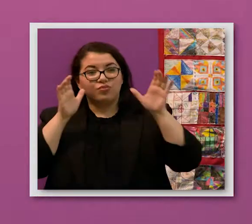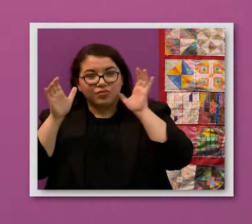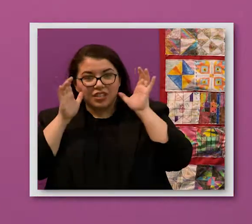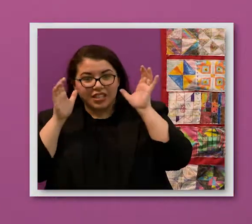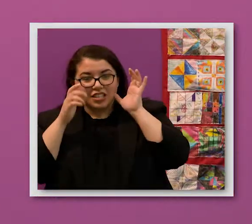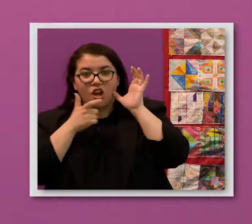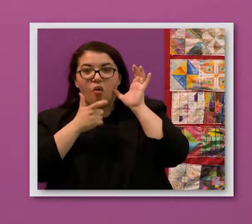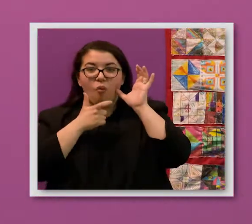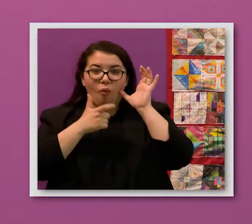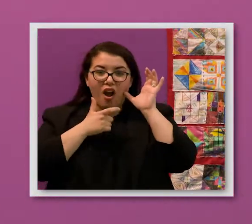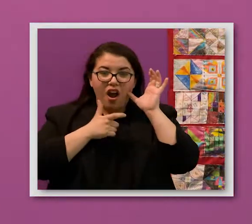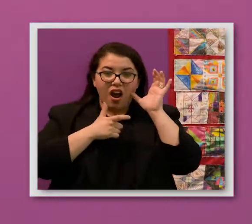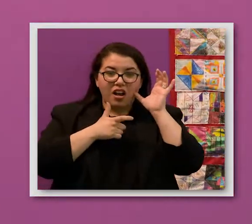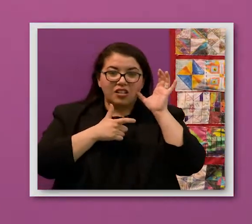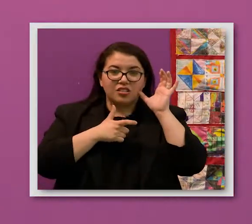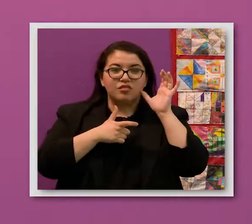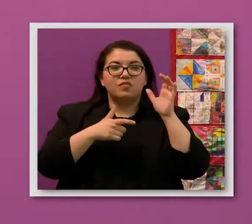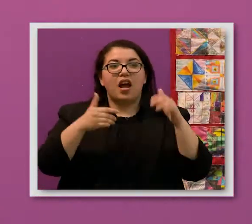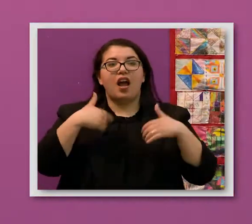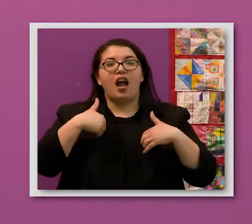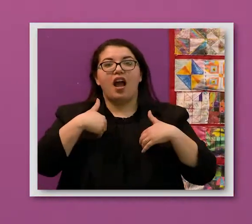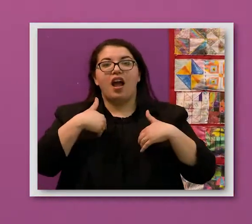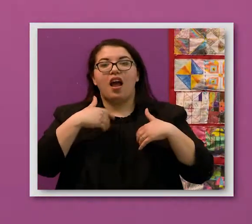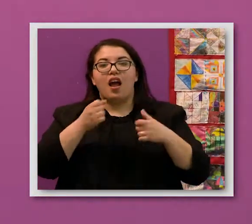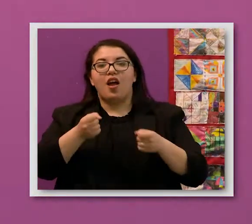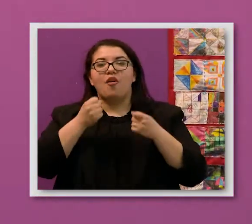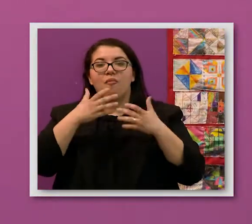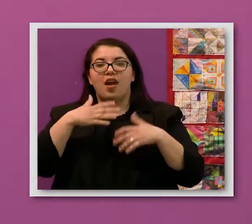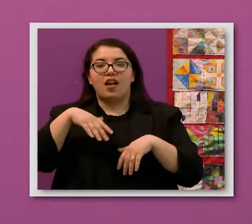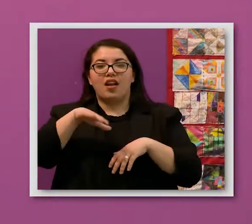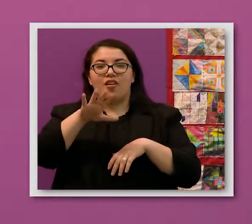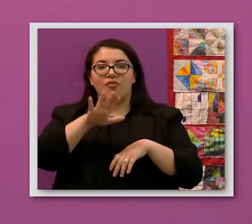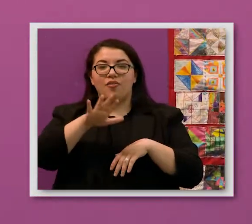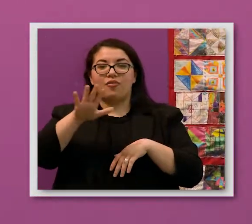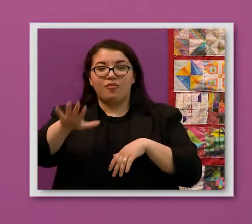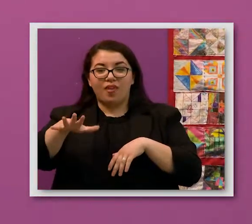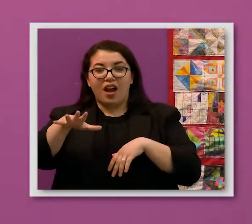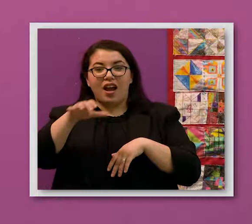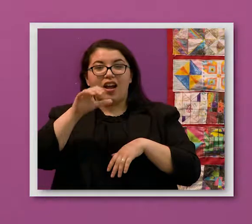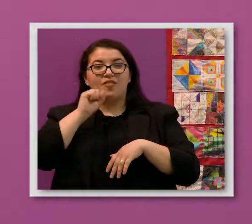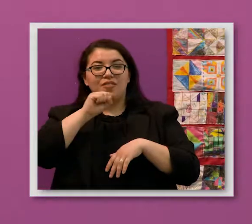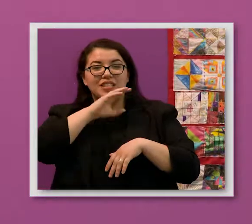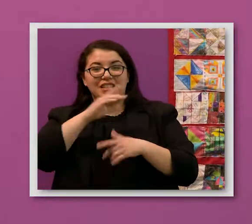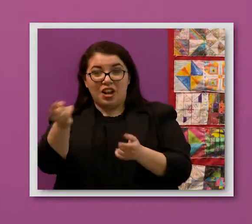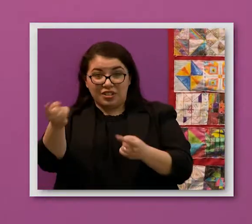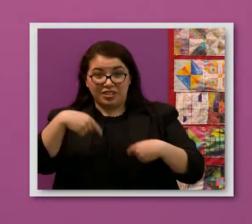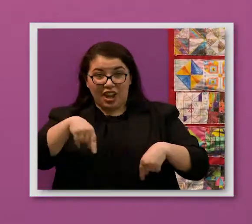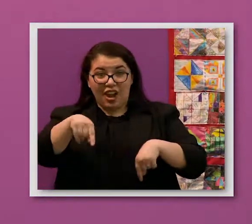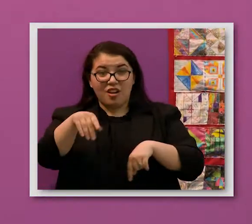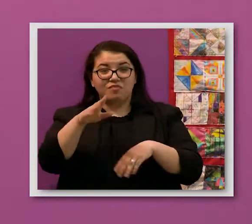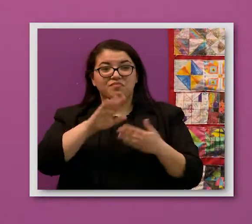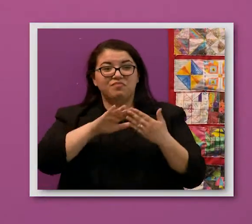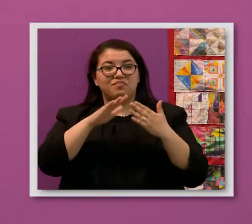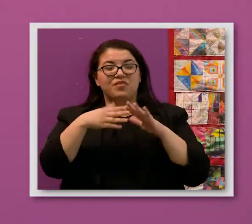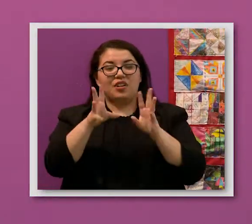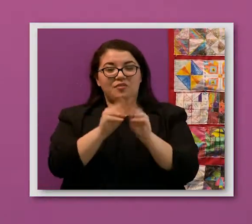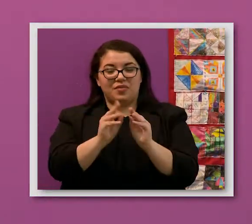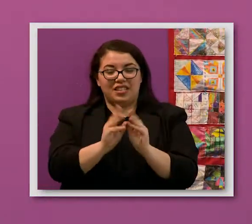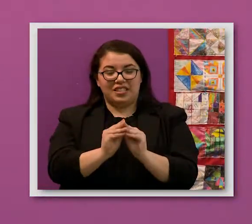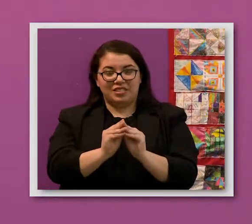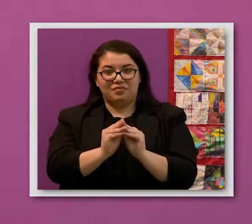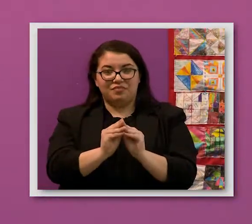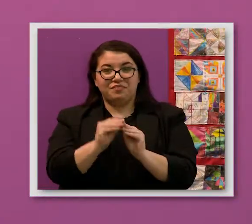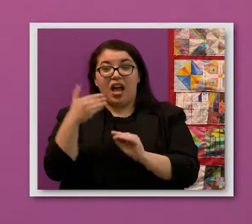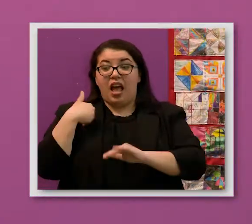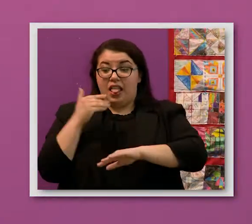16, and 50 Ward 5 seniors joined us down at City Hall to talk about the budget. Last night, we were at